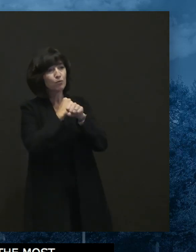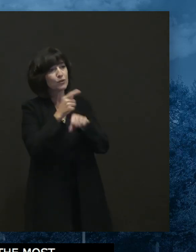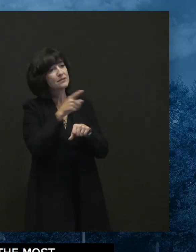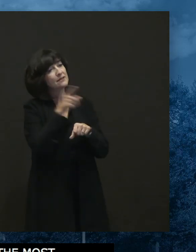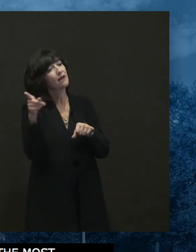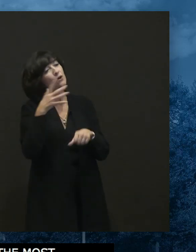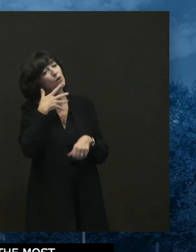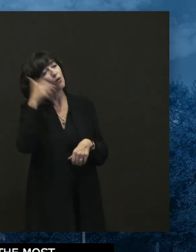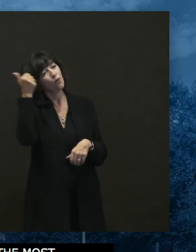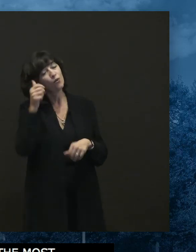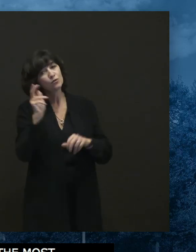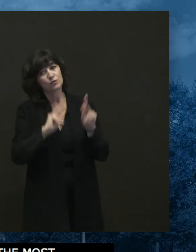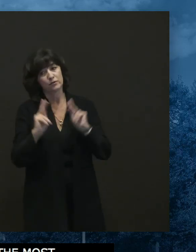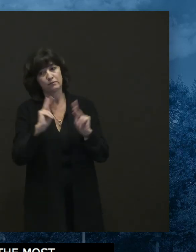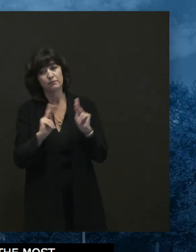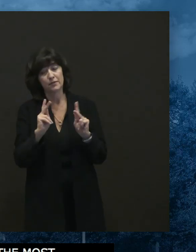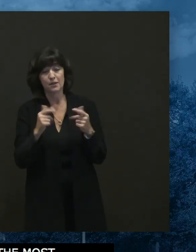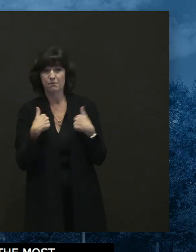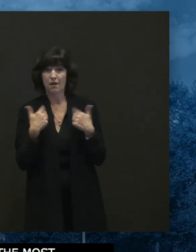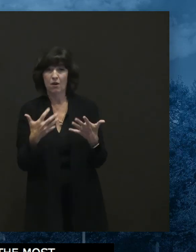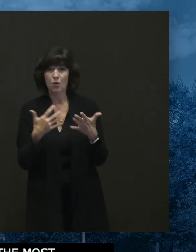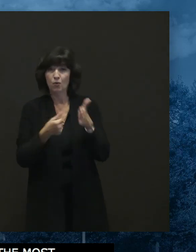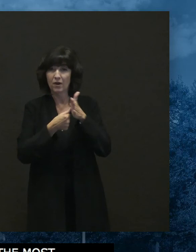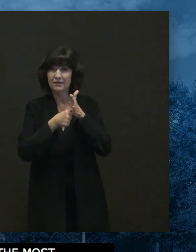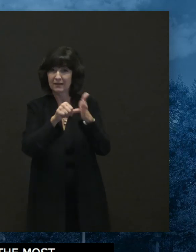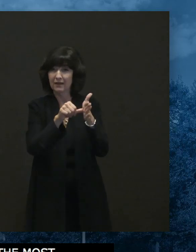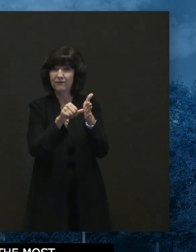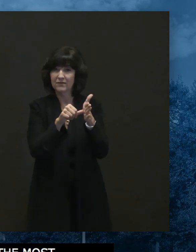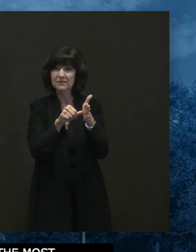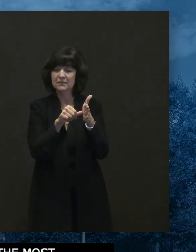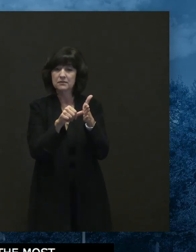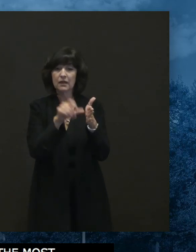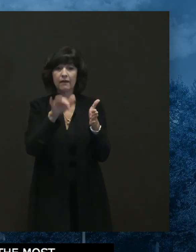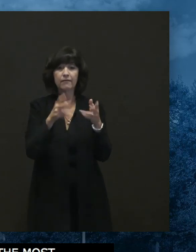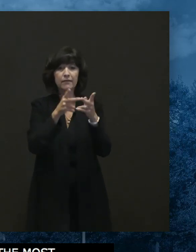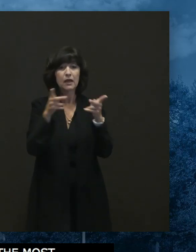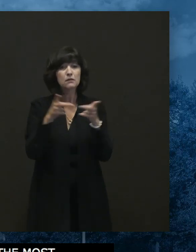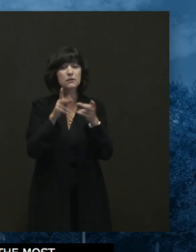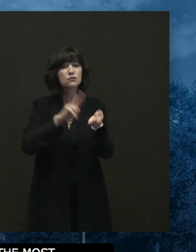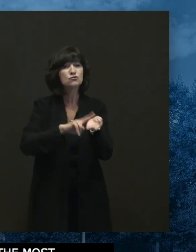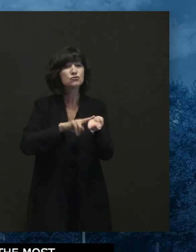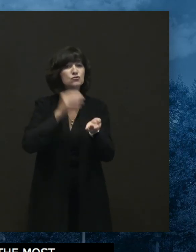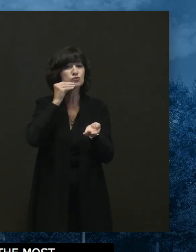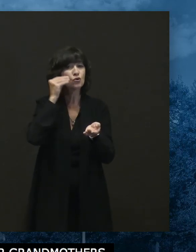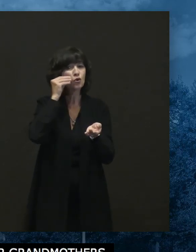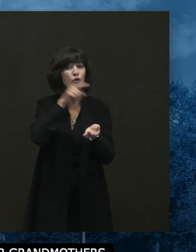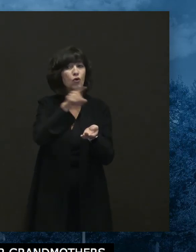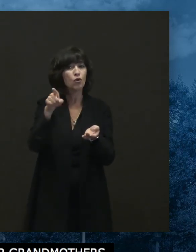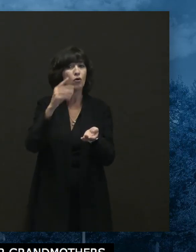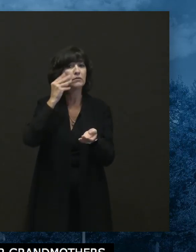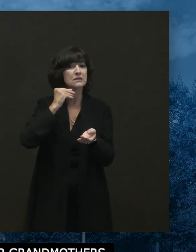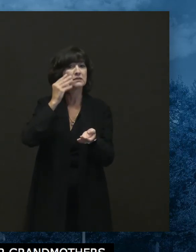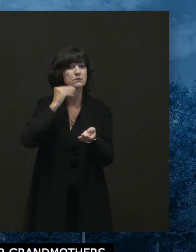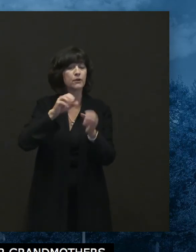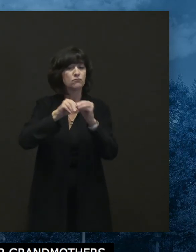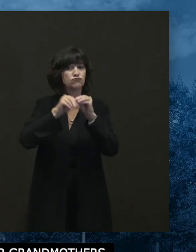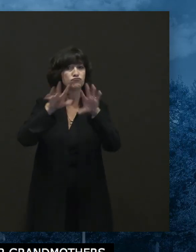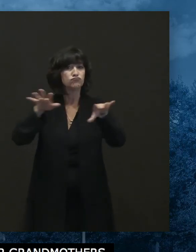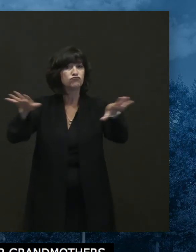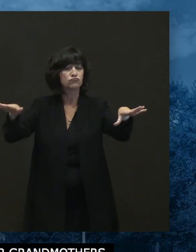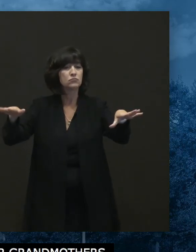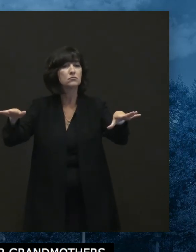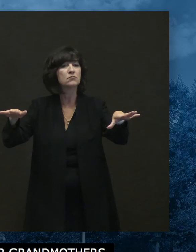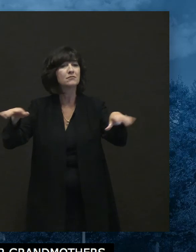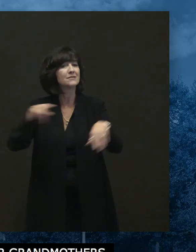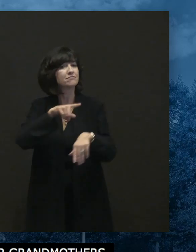important. I do want to emphasize, though, that among the facilities that are having outbreaks right now, none of them had begun